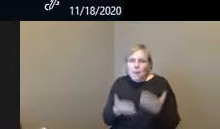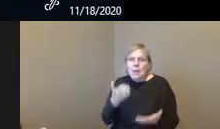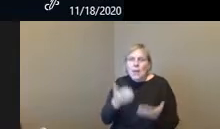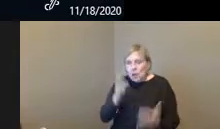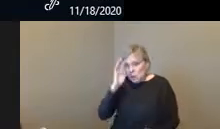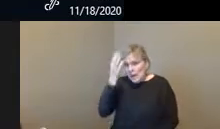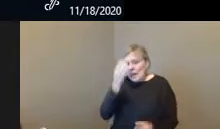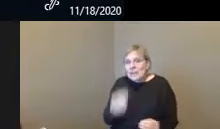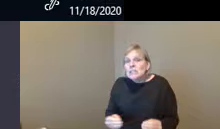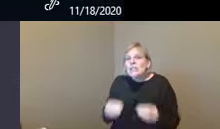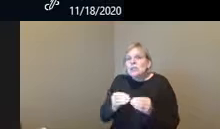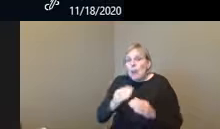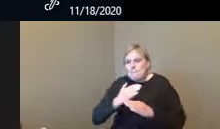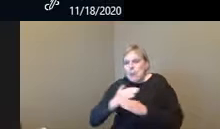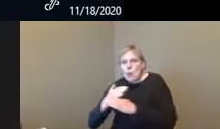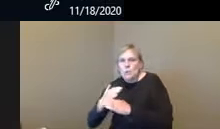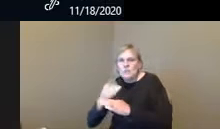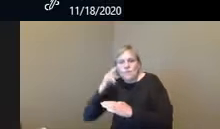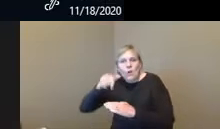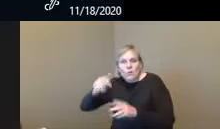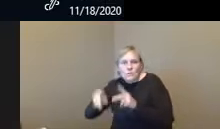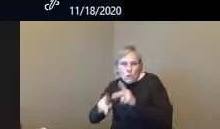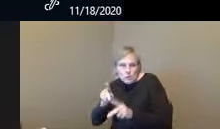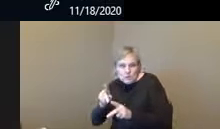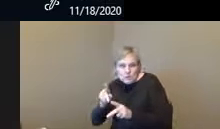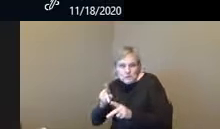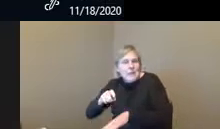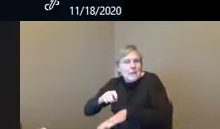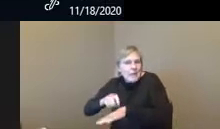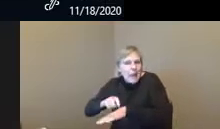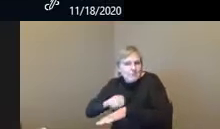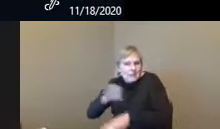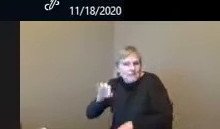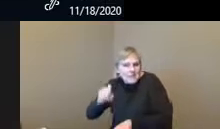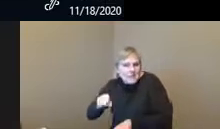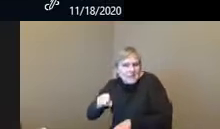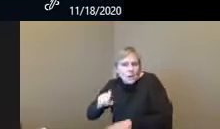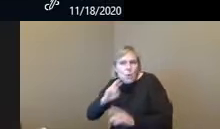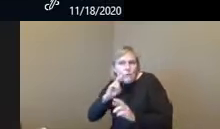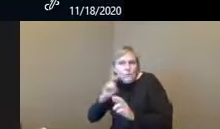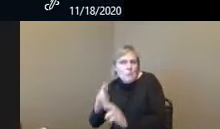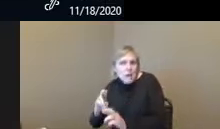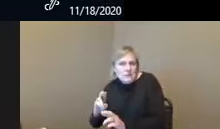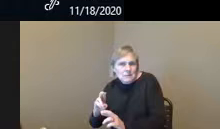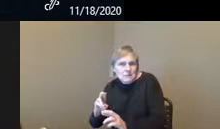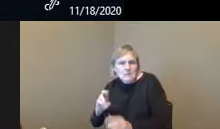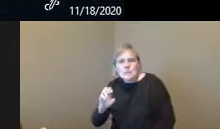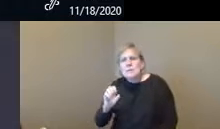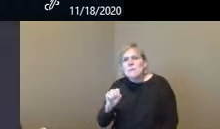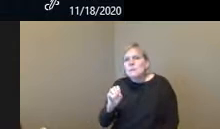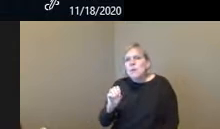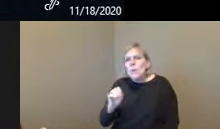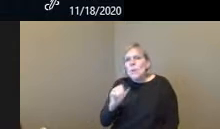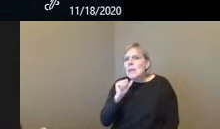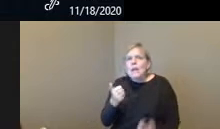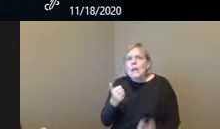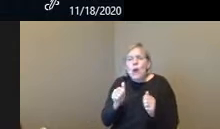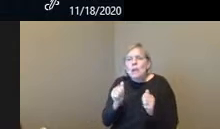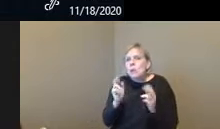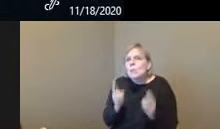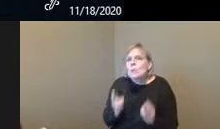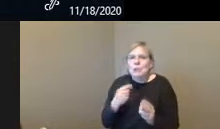creating additional barriers or issues for other folks in times of need and response. So not trying to rush